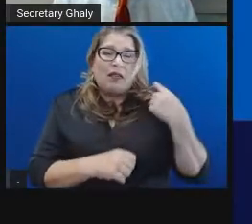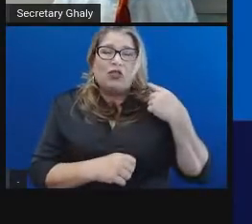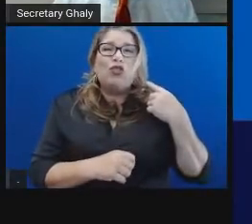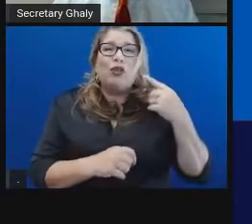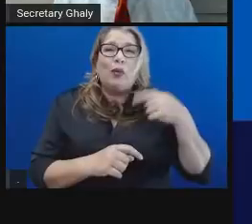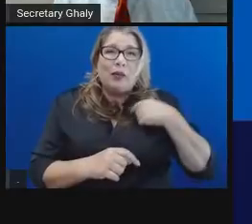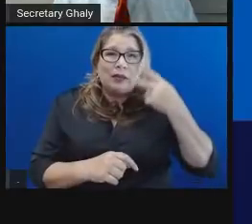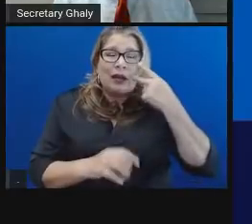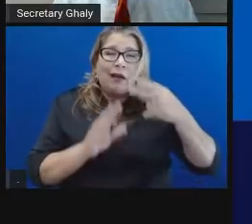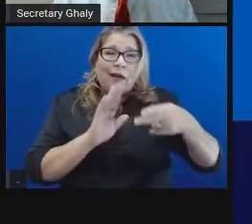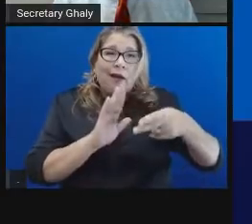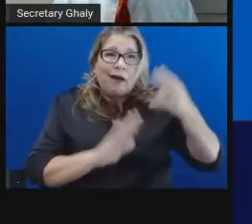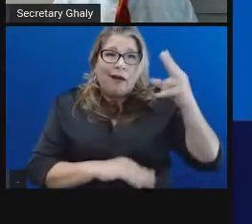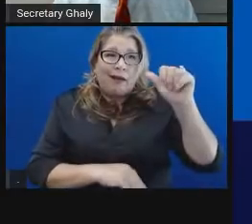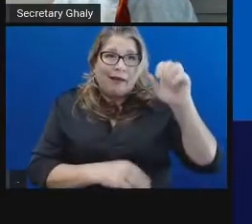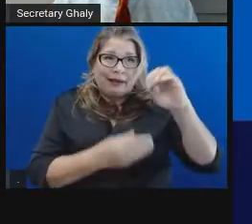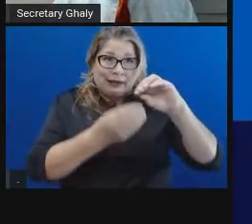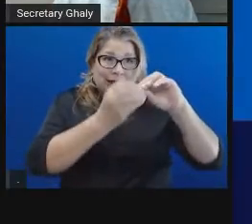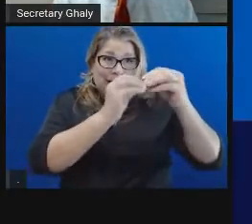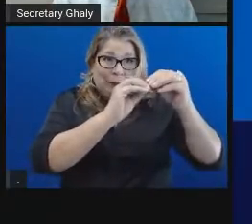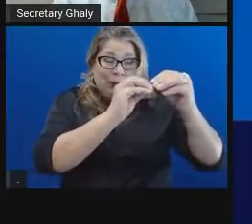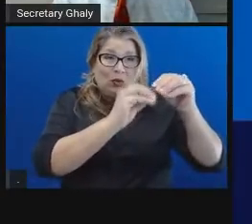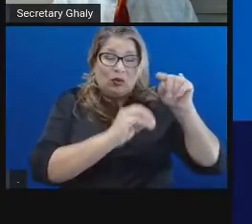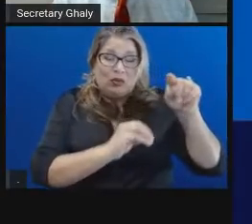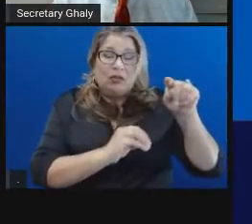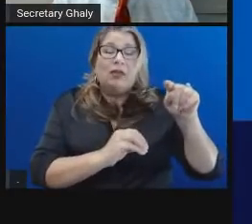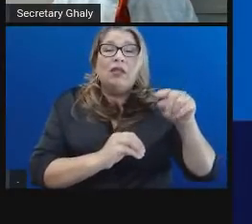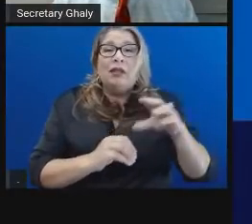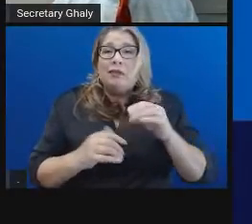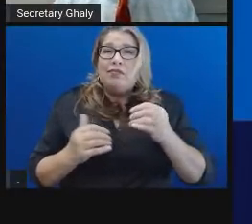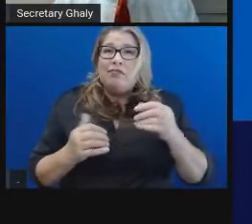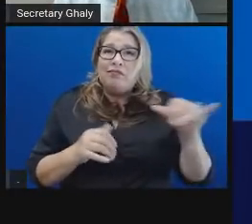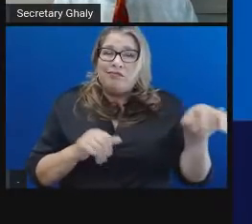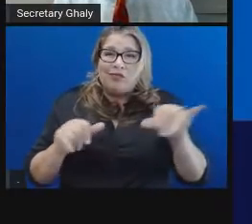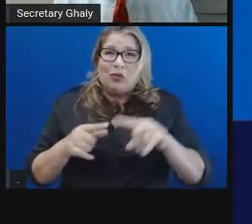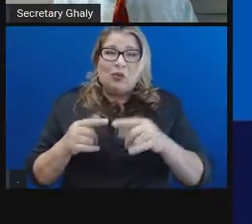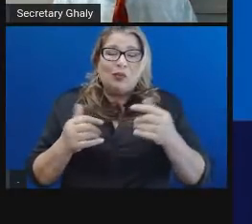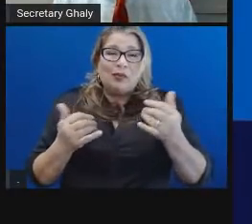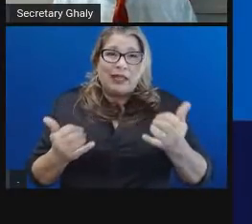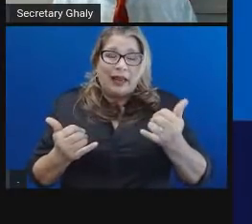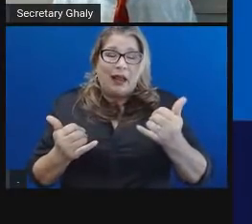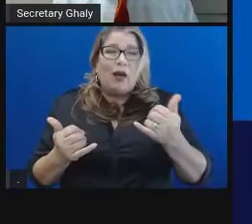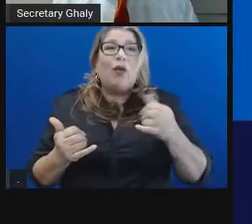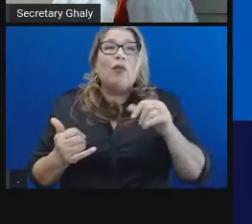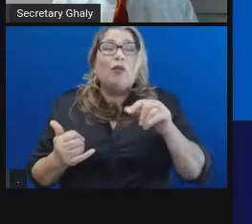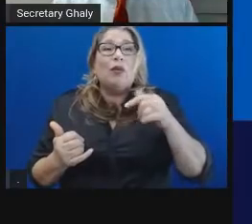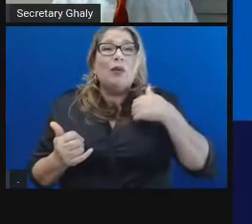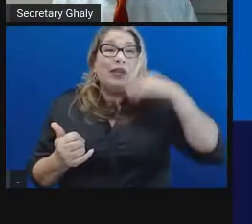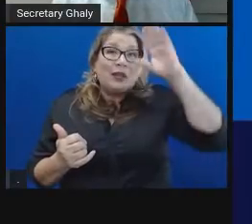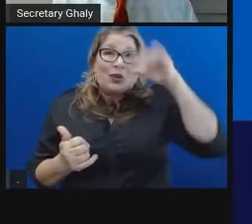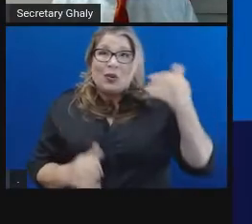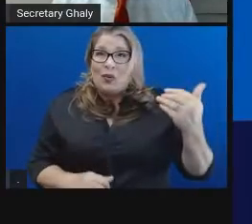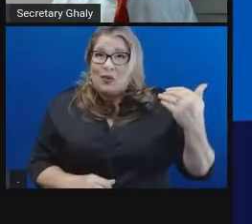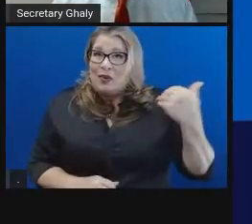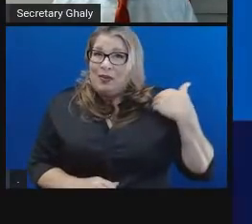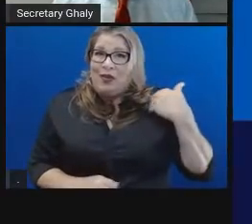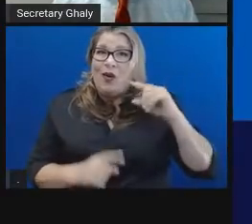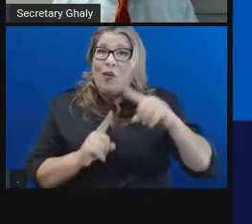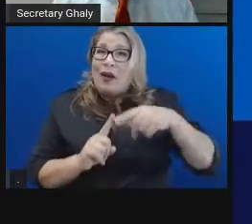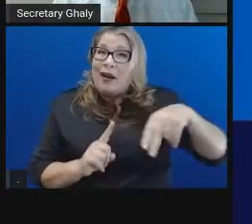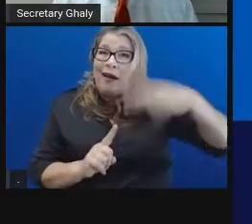have already begun, but will continue to be admitted into our hospitals for the days to